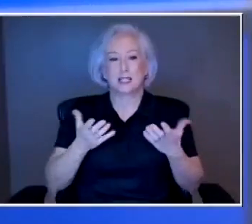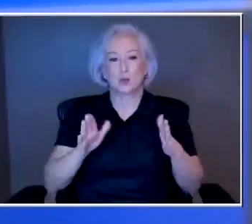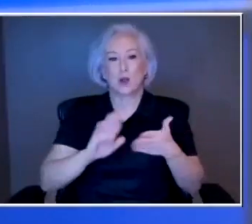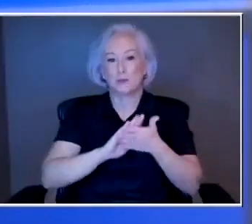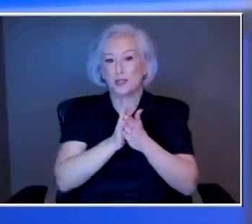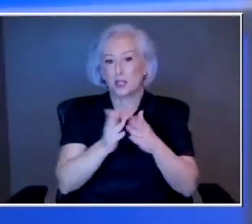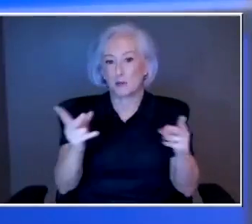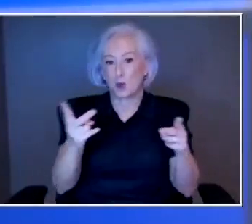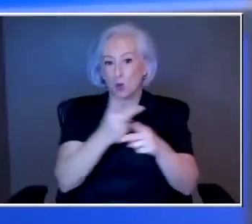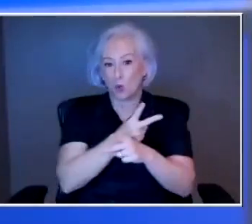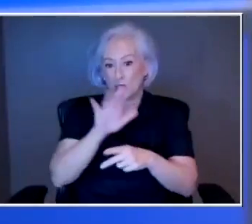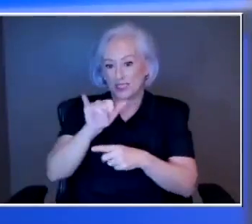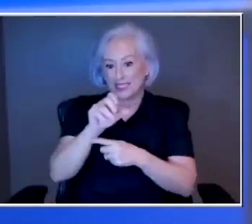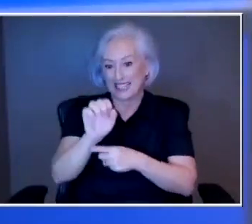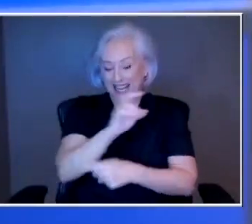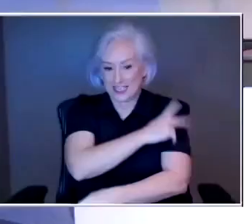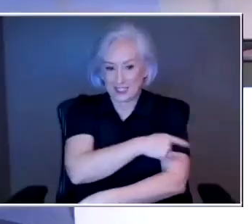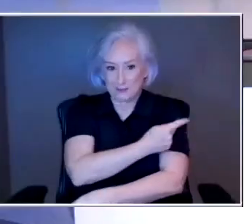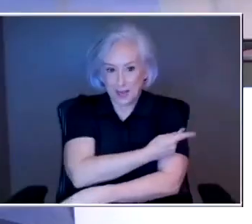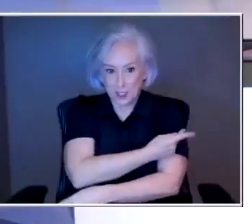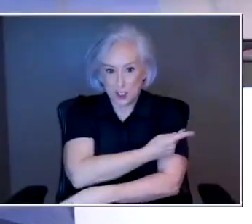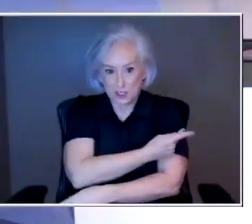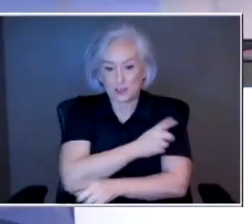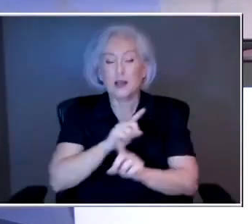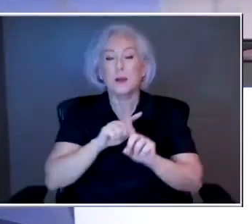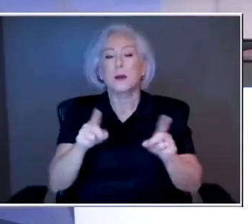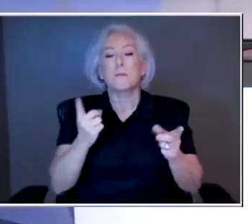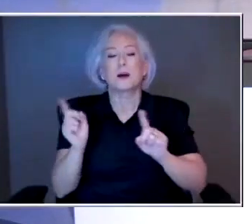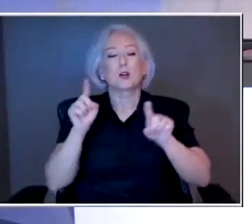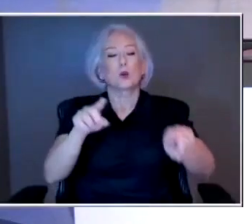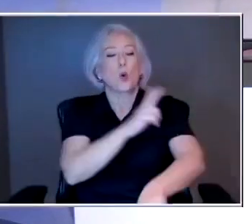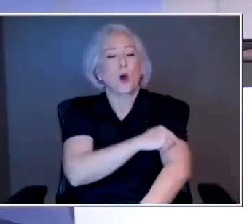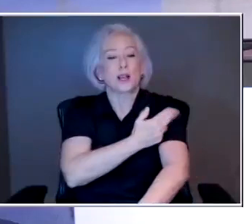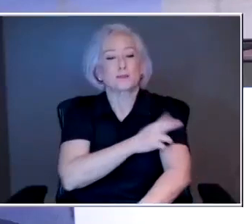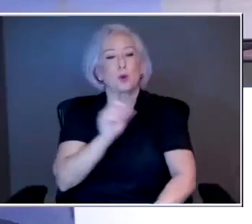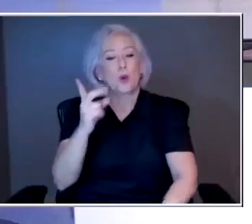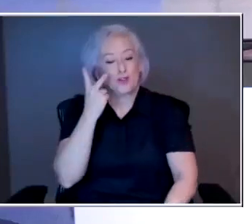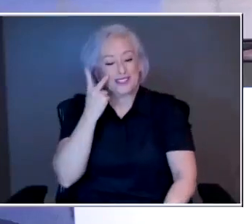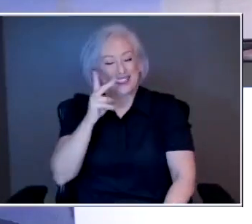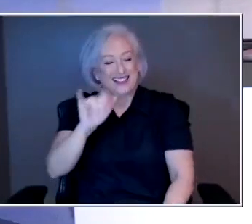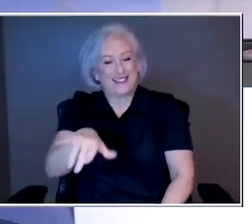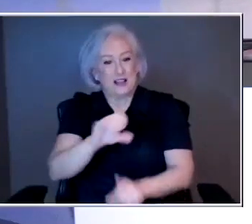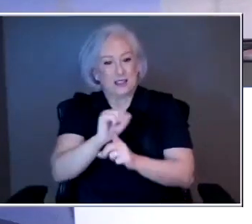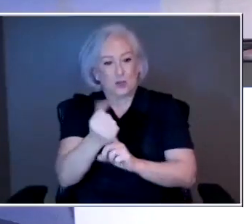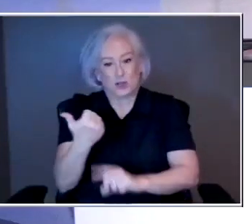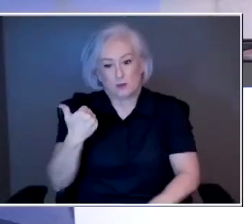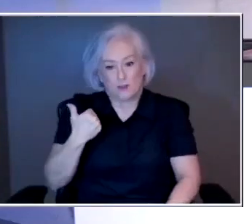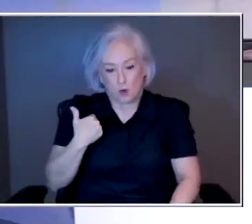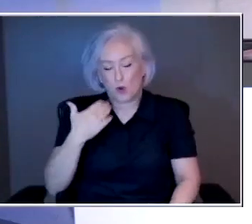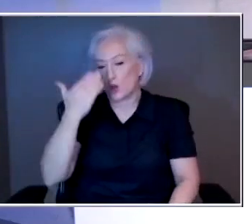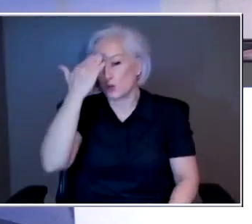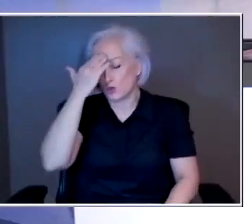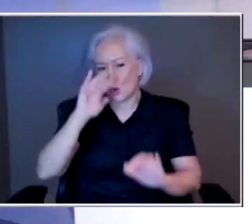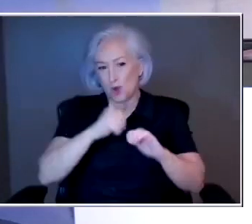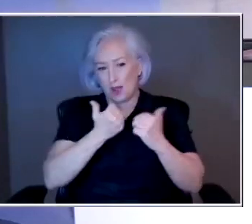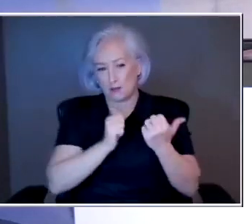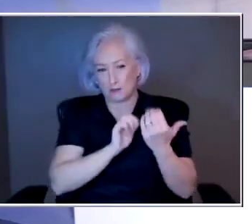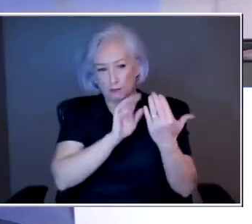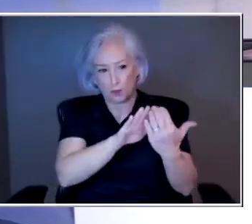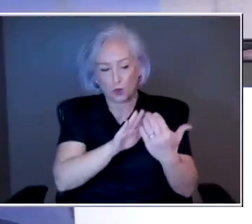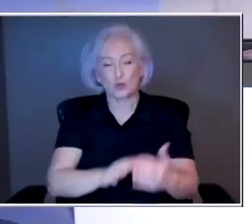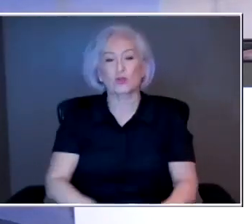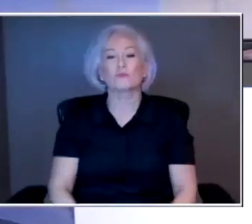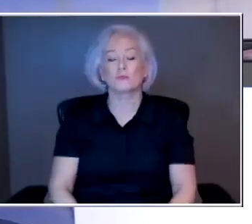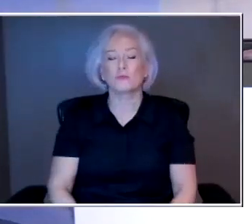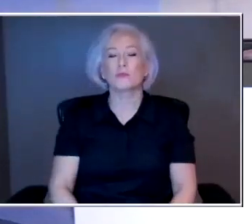before and they knew how to treat my cancer. And you had a good chance, right? Yes. So let's just go back a moment, though, to the day that you learned you had cancer,